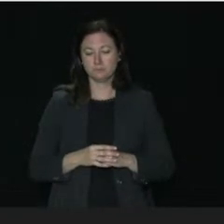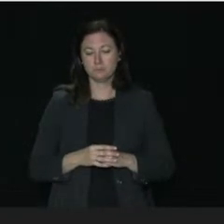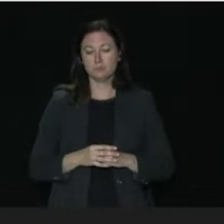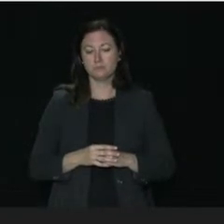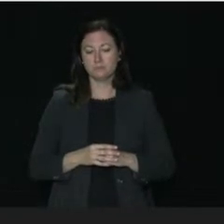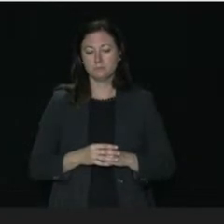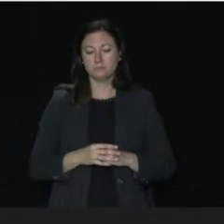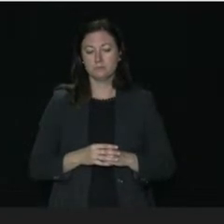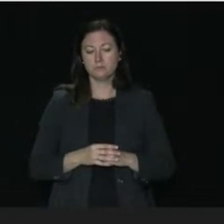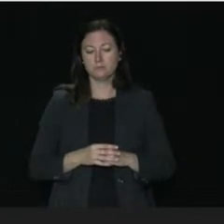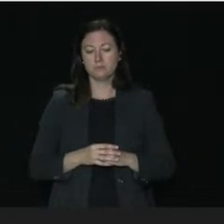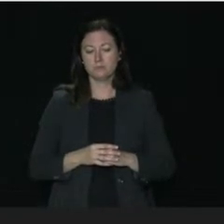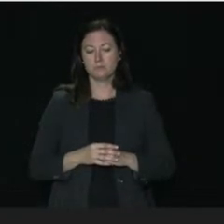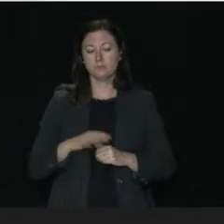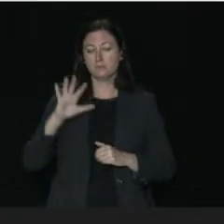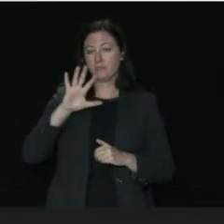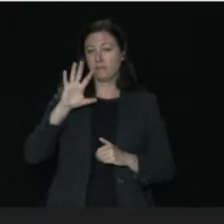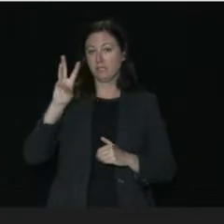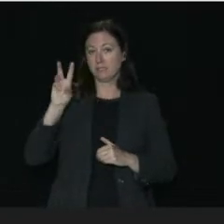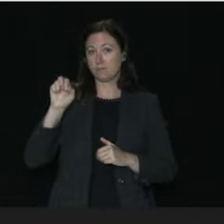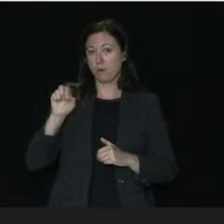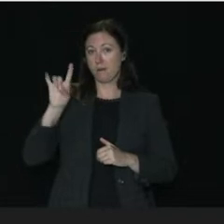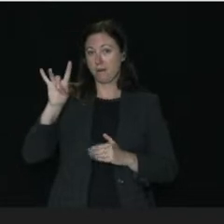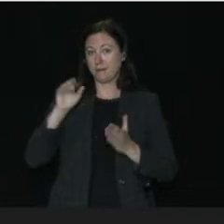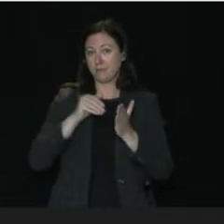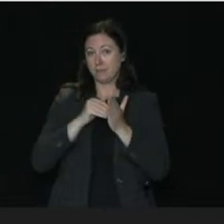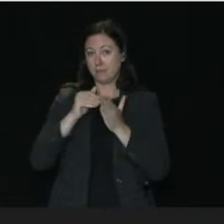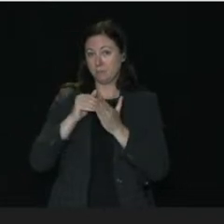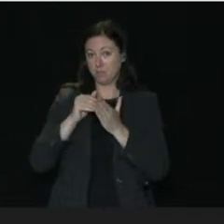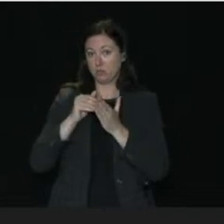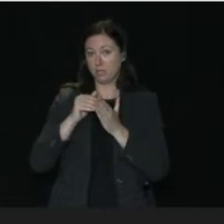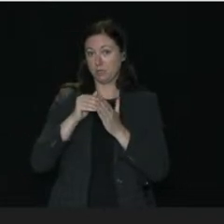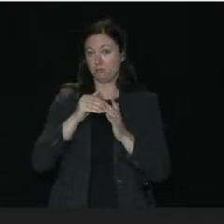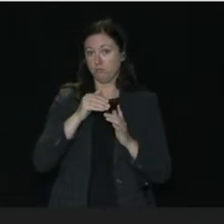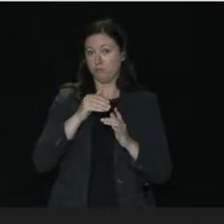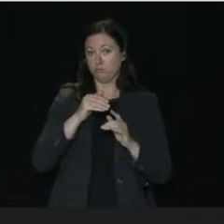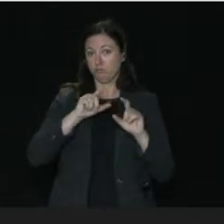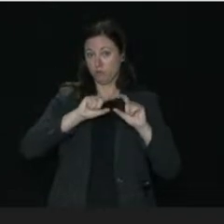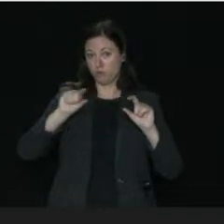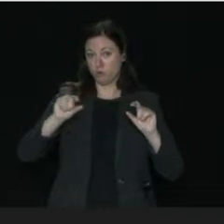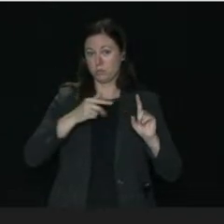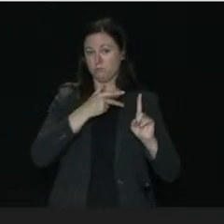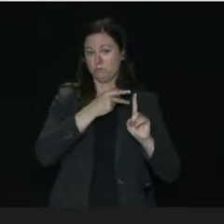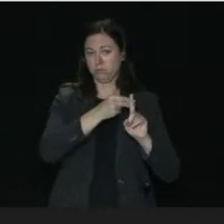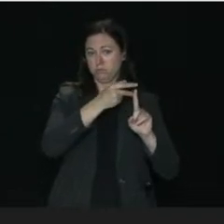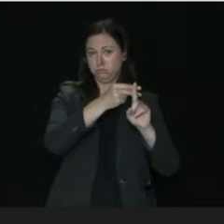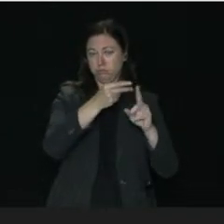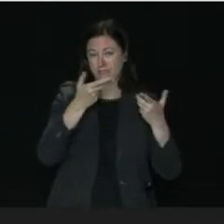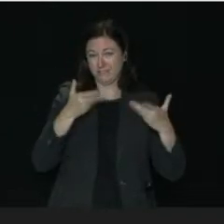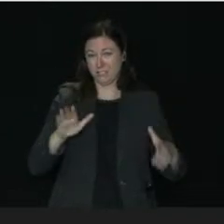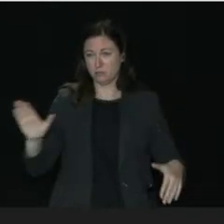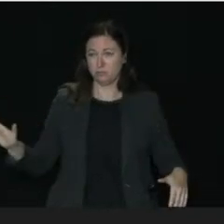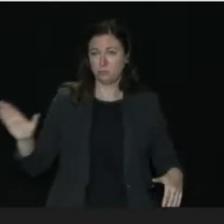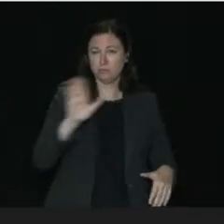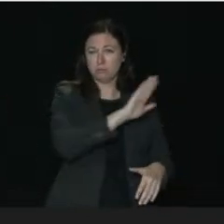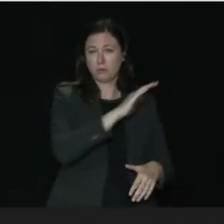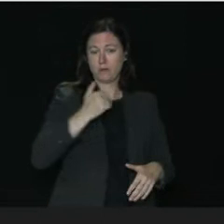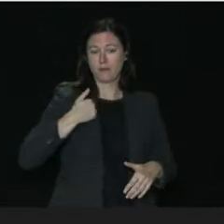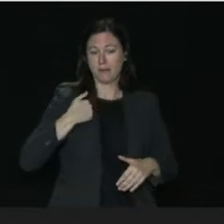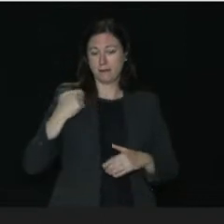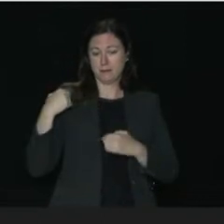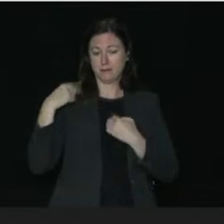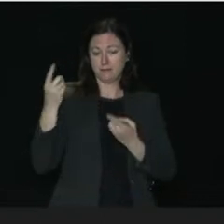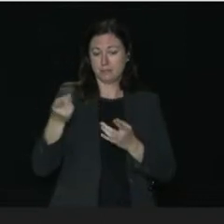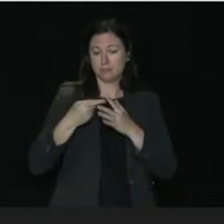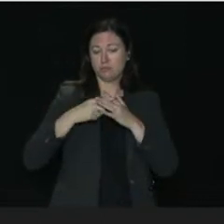More than 56.8 million doses of COVID-19 vaccines have been administered across Canada since vaccination